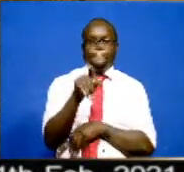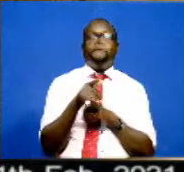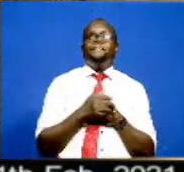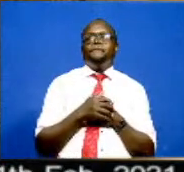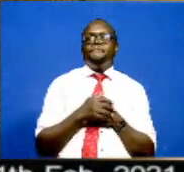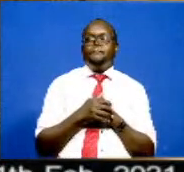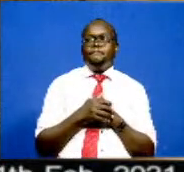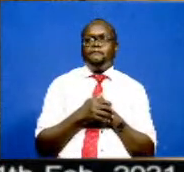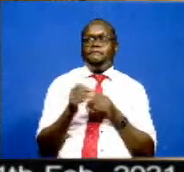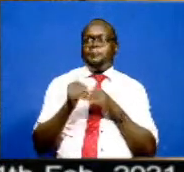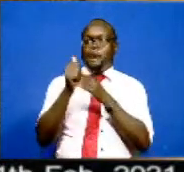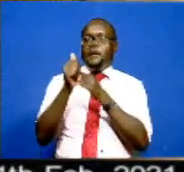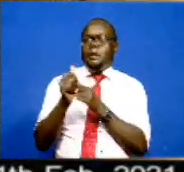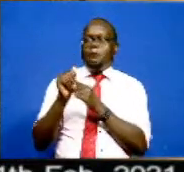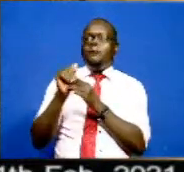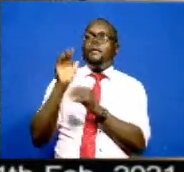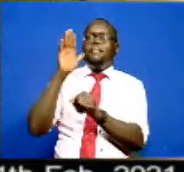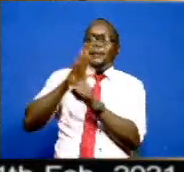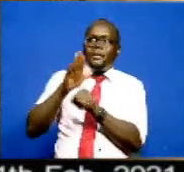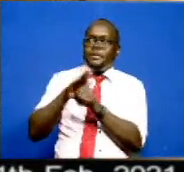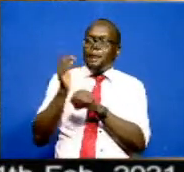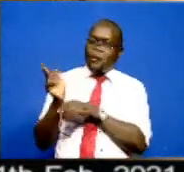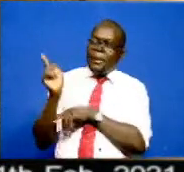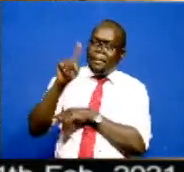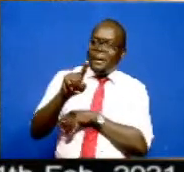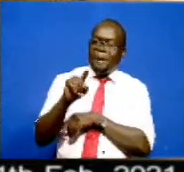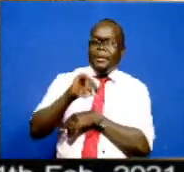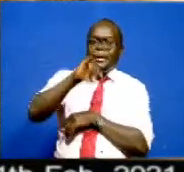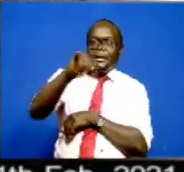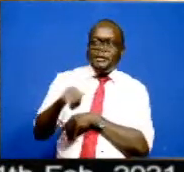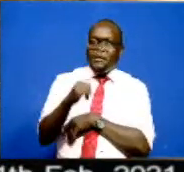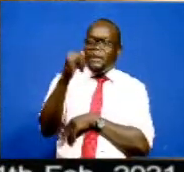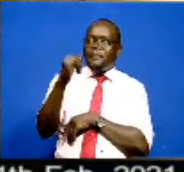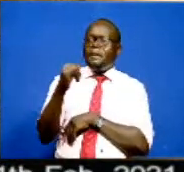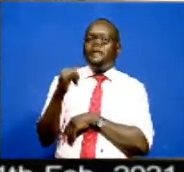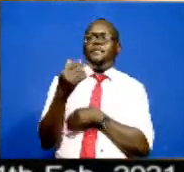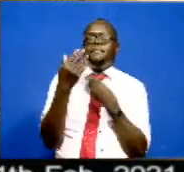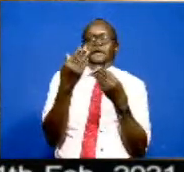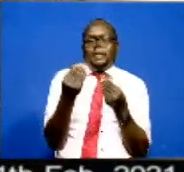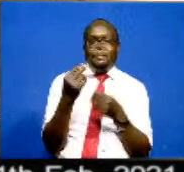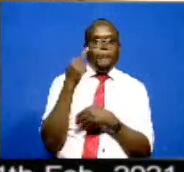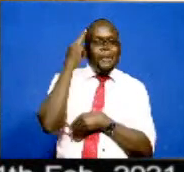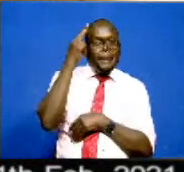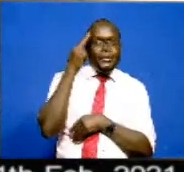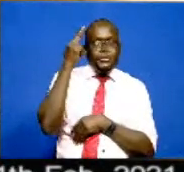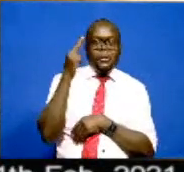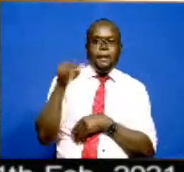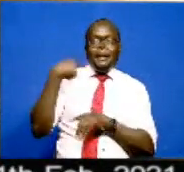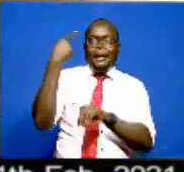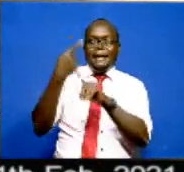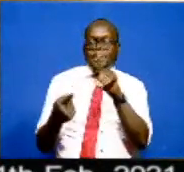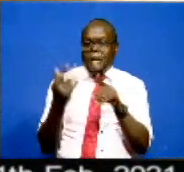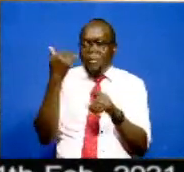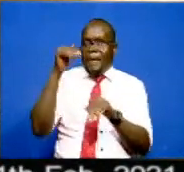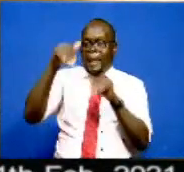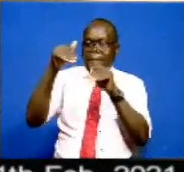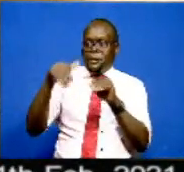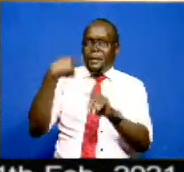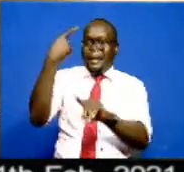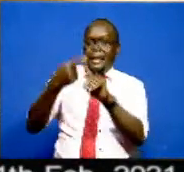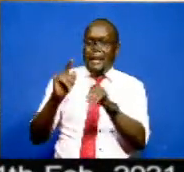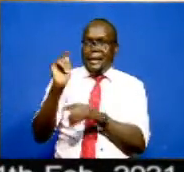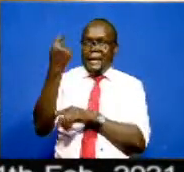And the little majority did point out that you will be coming in January for the simple reason that next year being an election year in